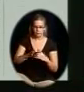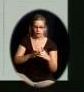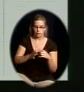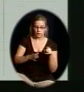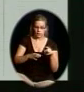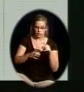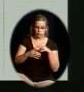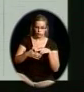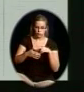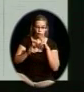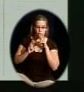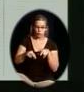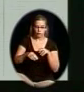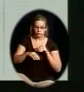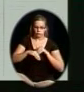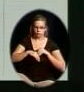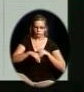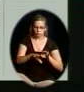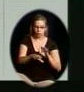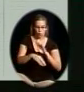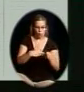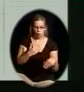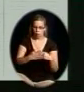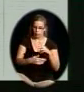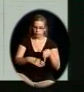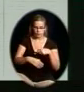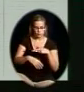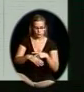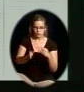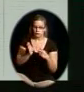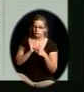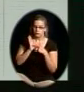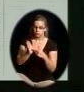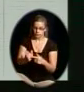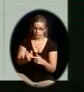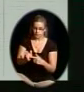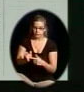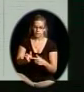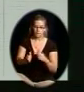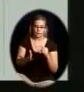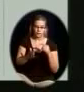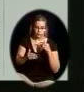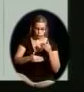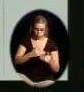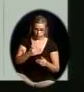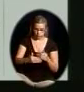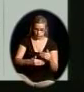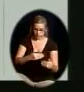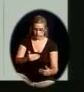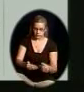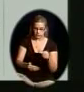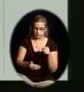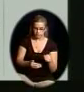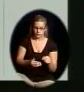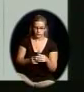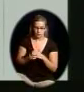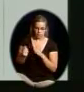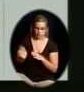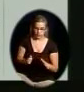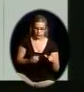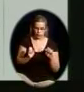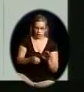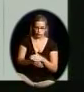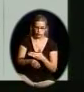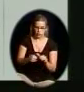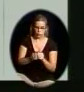goes out now to all principals. It highlights the progress of this initiative so that we can